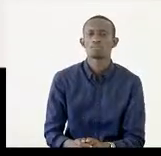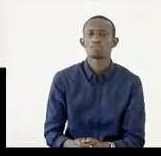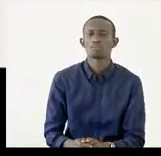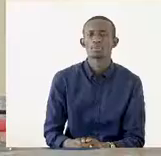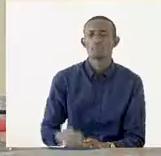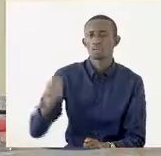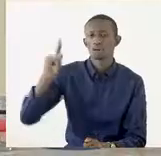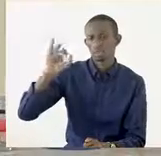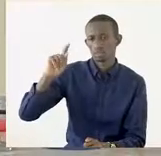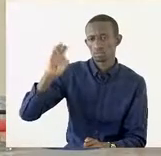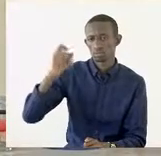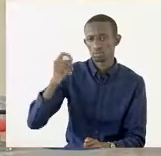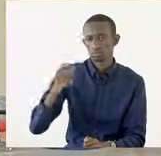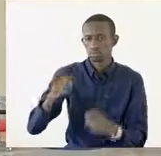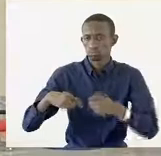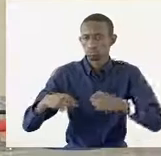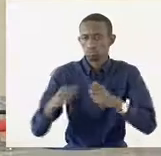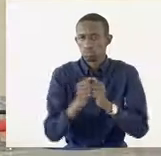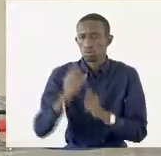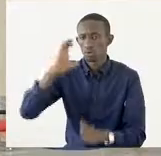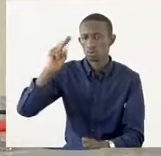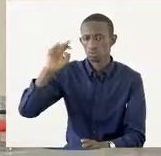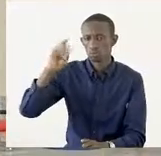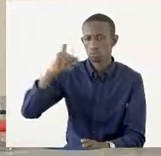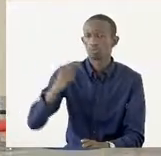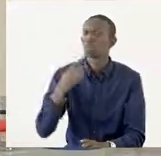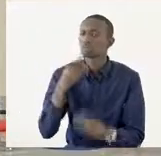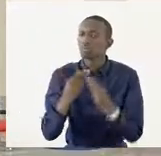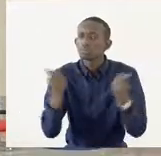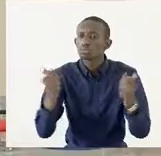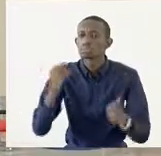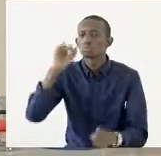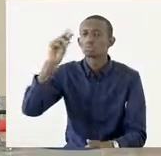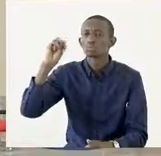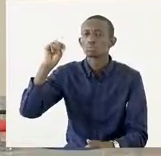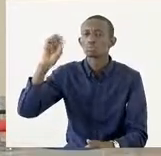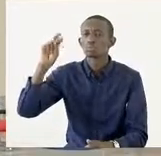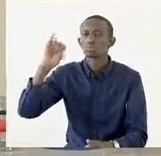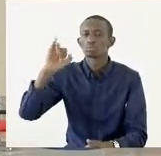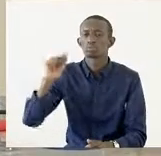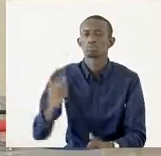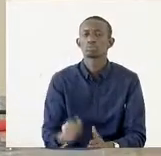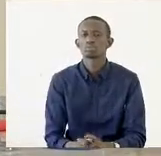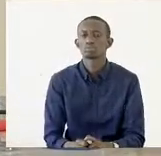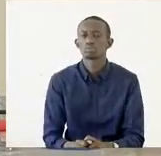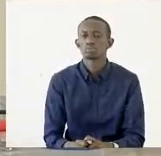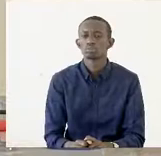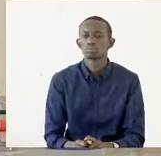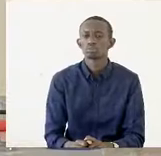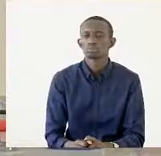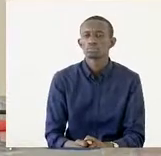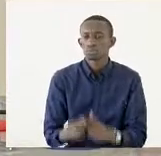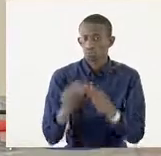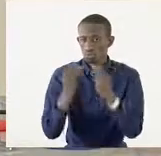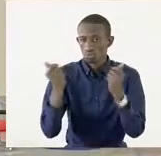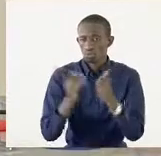nitrate, that is a solution of ammonia, a solution of silver nitrate